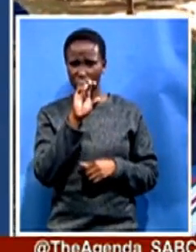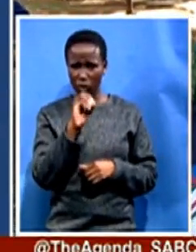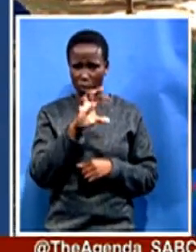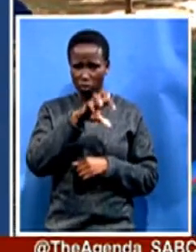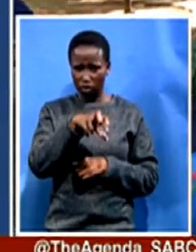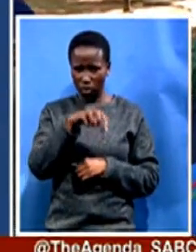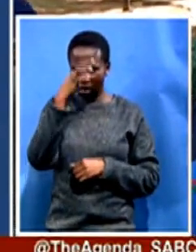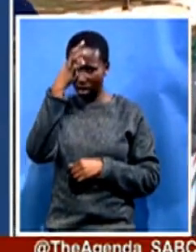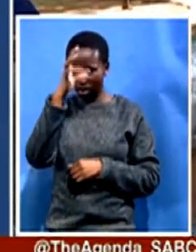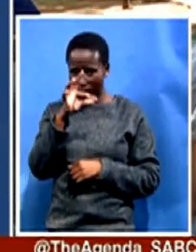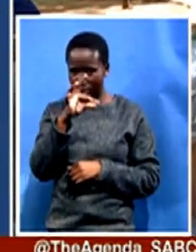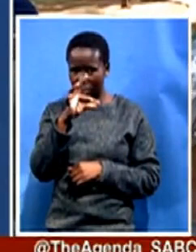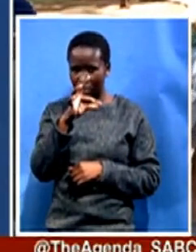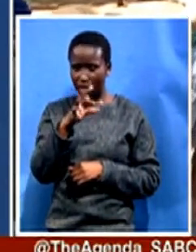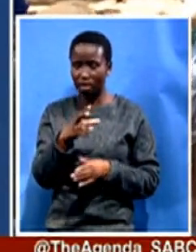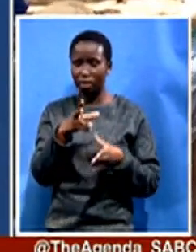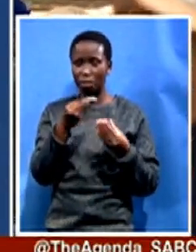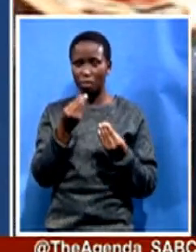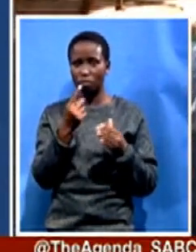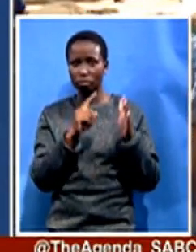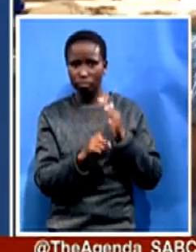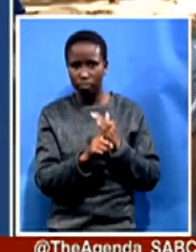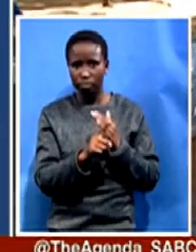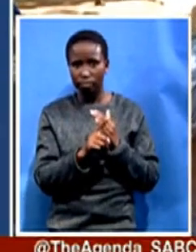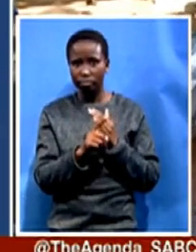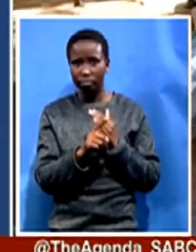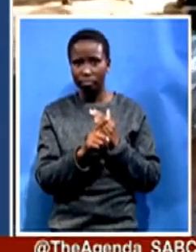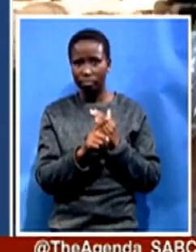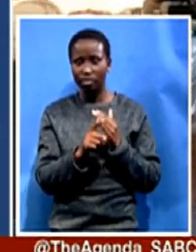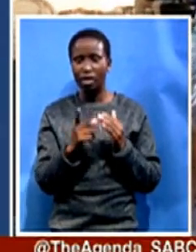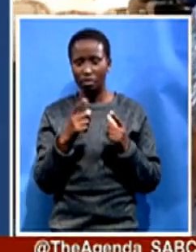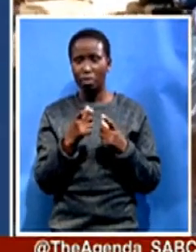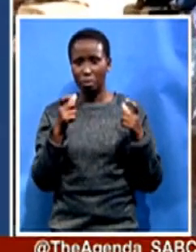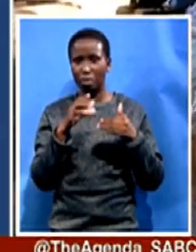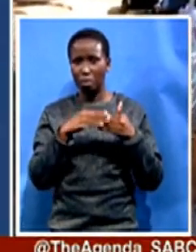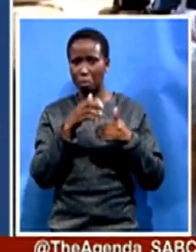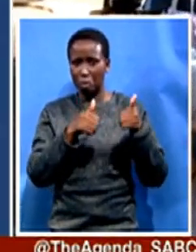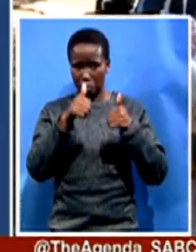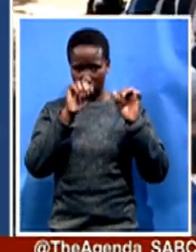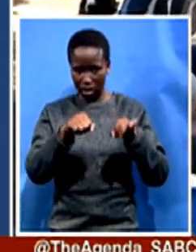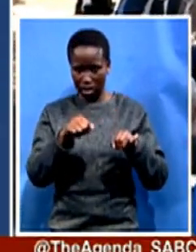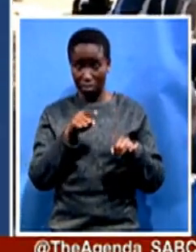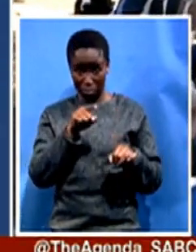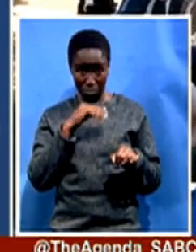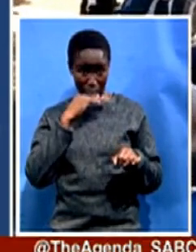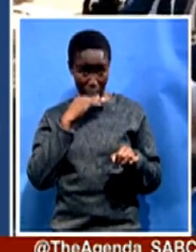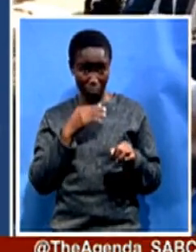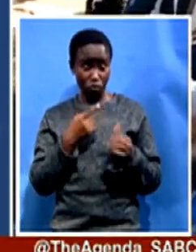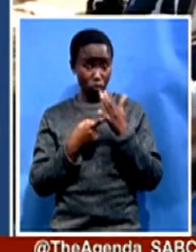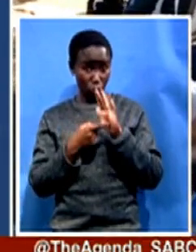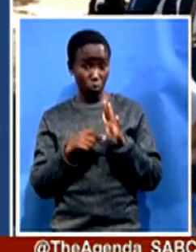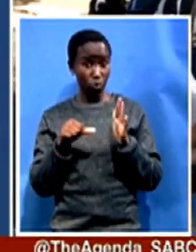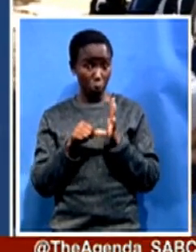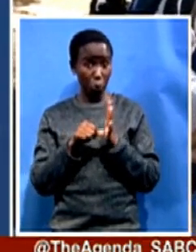through, quite a big delegation, is this an indication of how important this matter is?